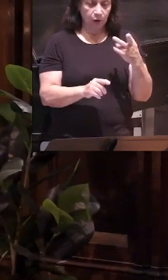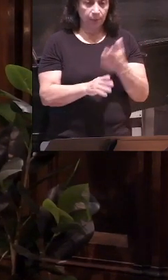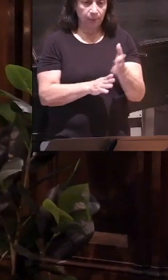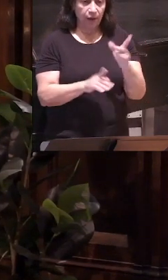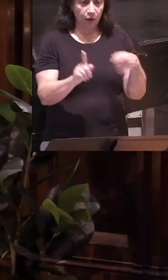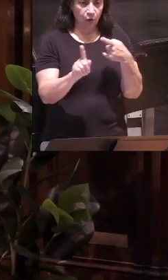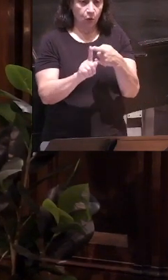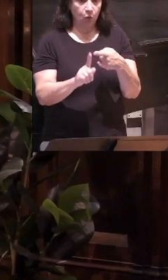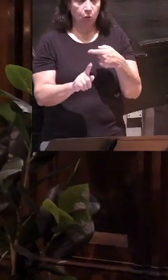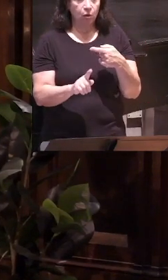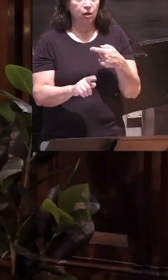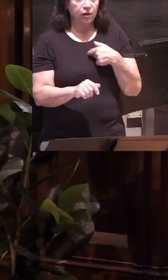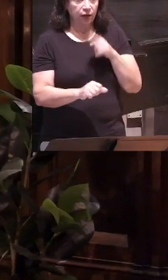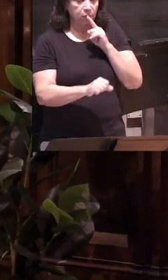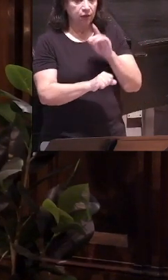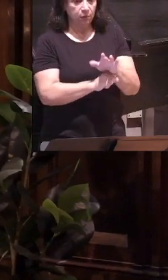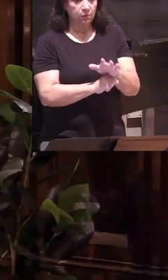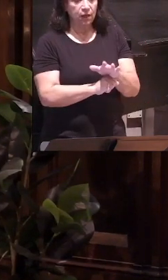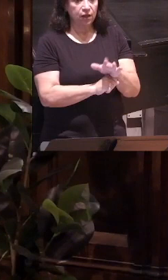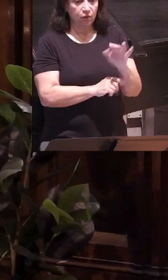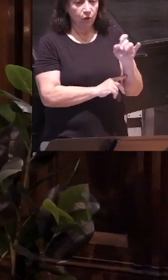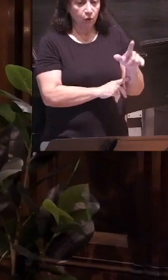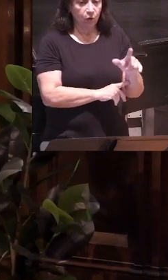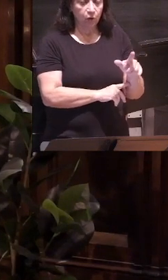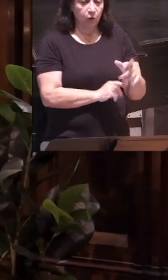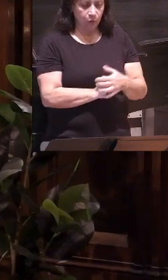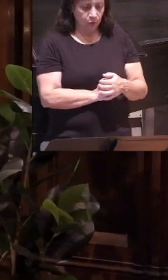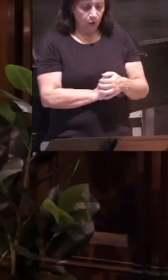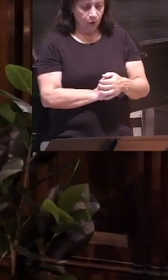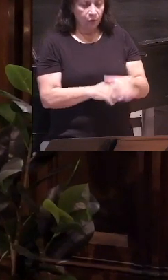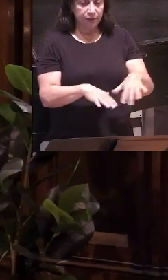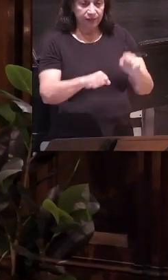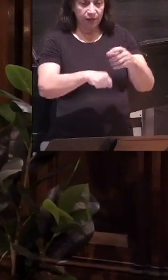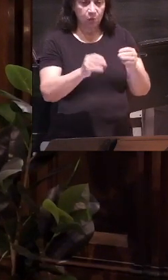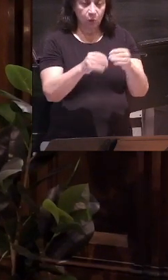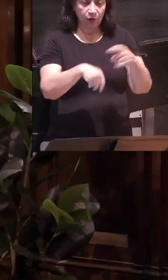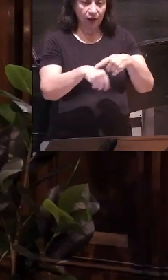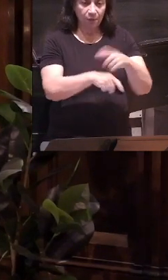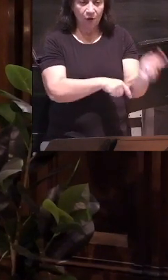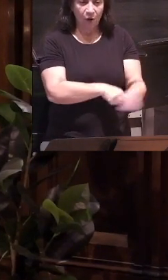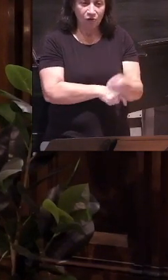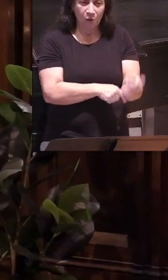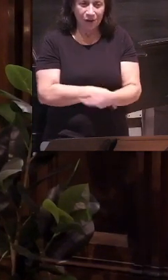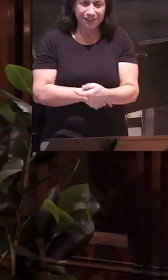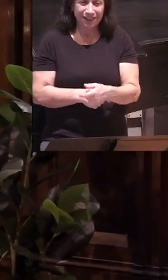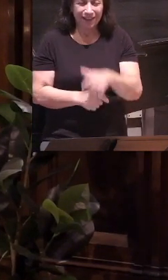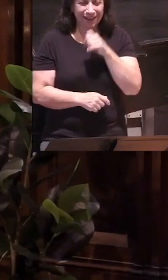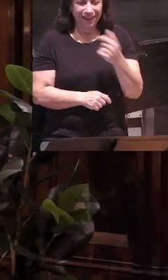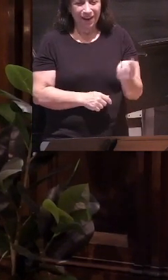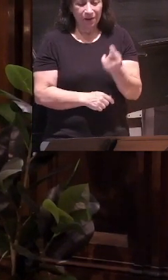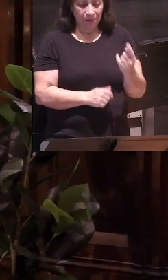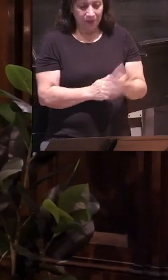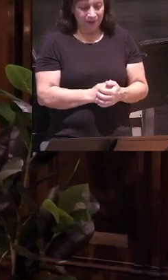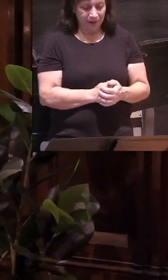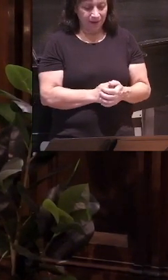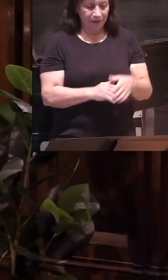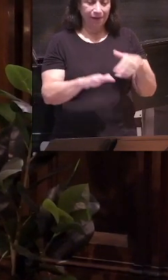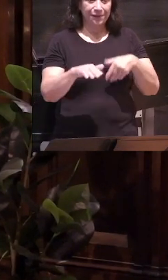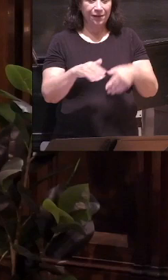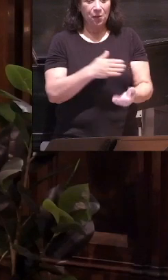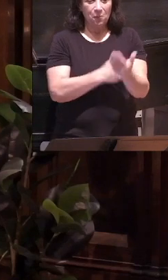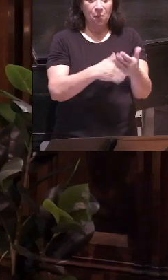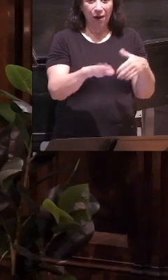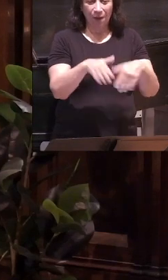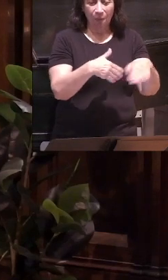had was to convince Earl that he should spend more time on a golf course with me and not, you know, not just, you know, go on his morning walks as he used to